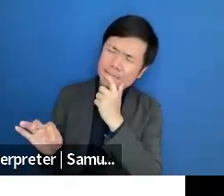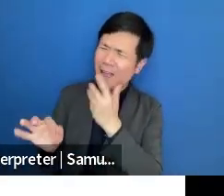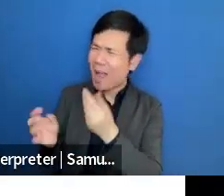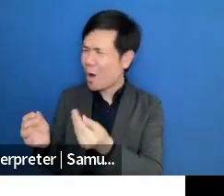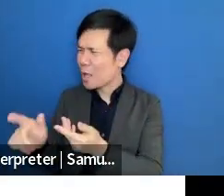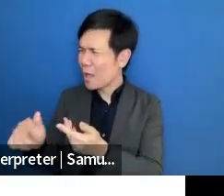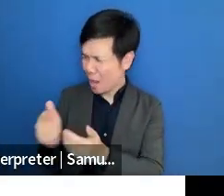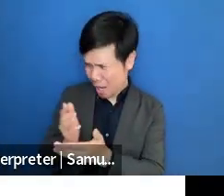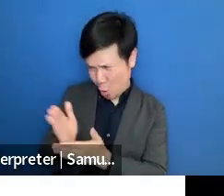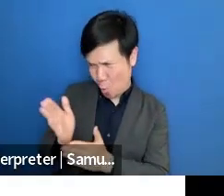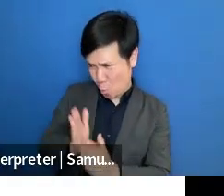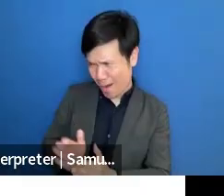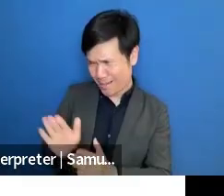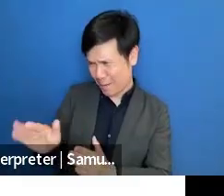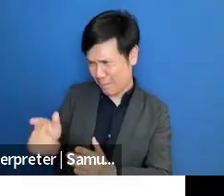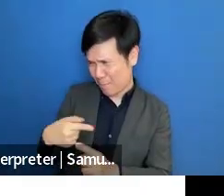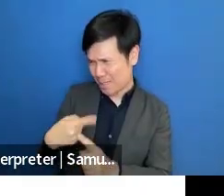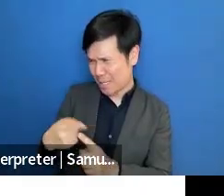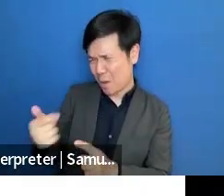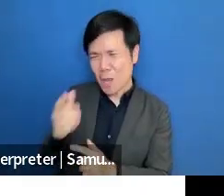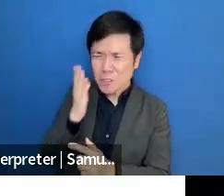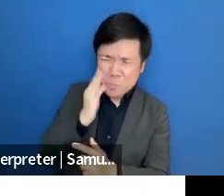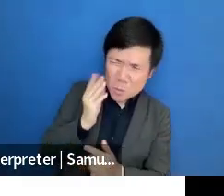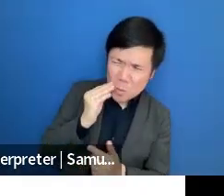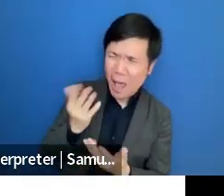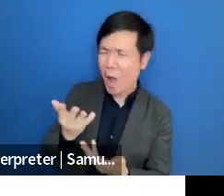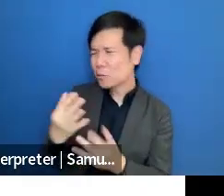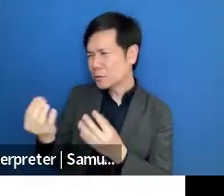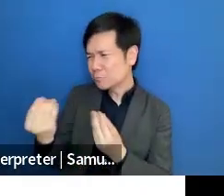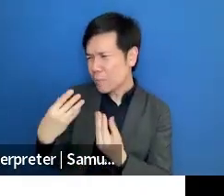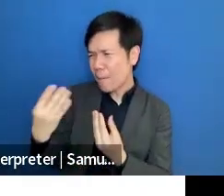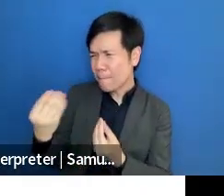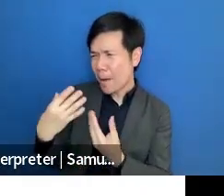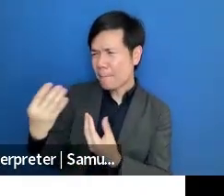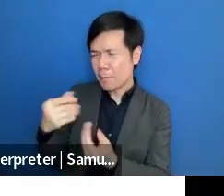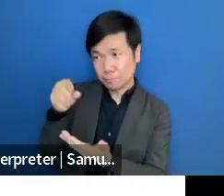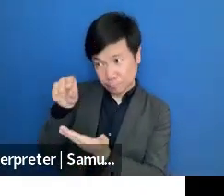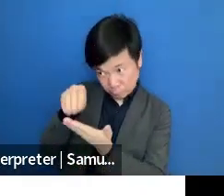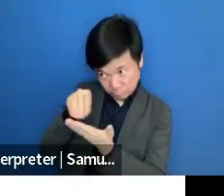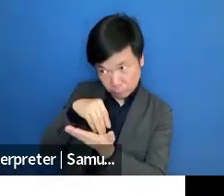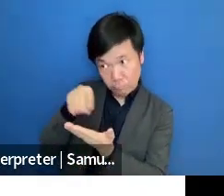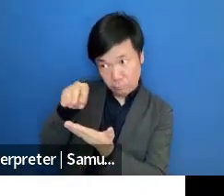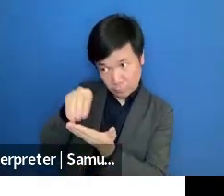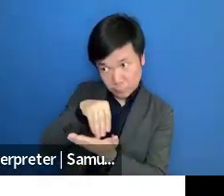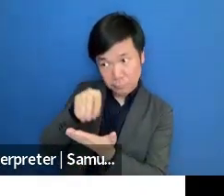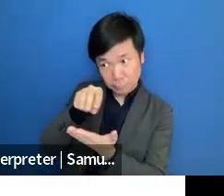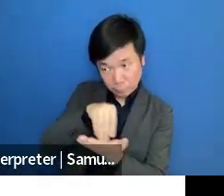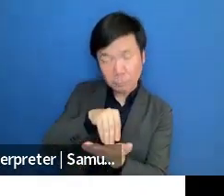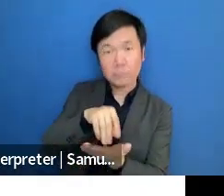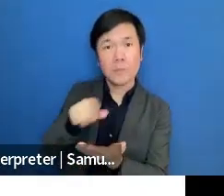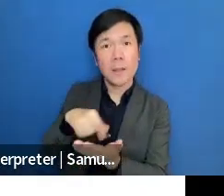human rights-centered way, that they were truly listening to their groups and encouraging active participation.